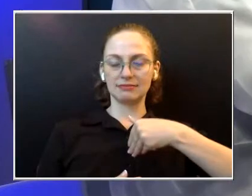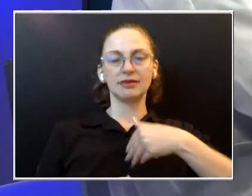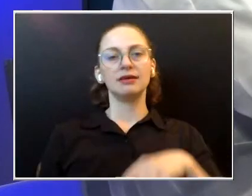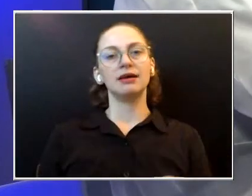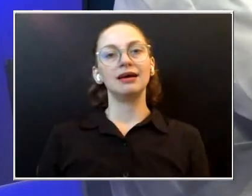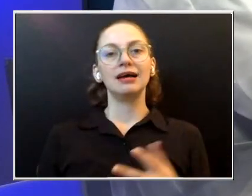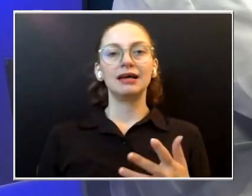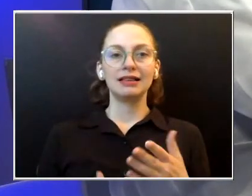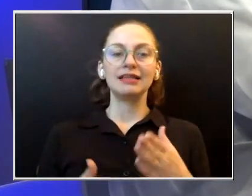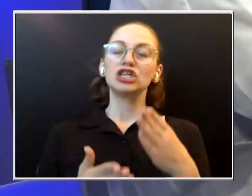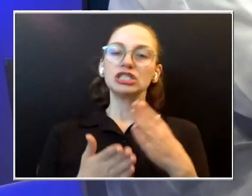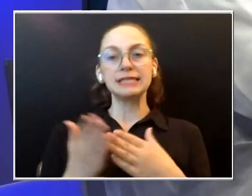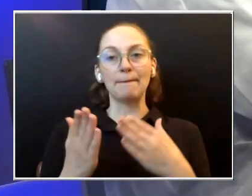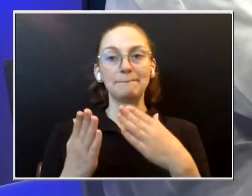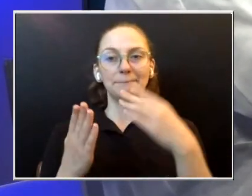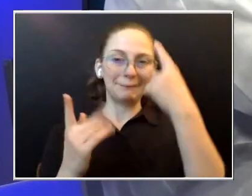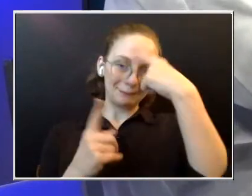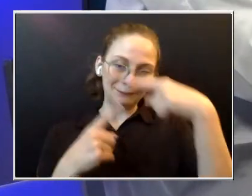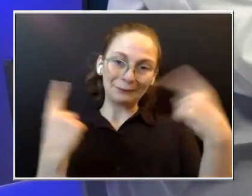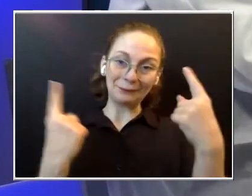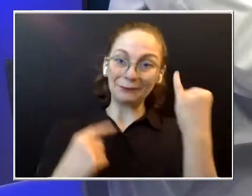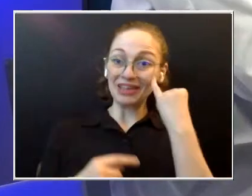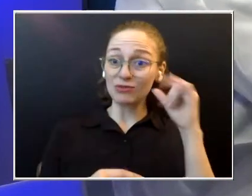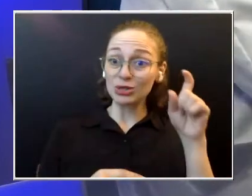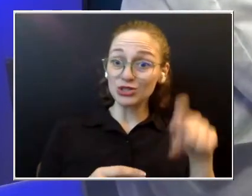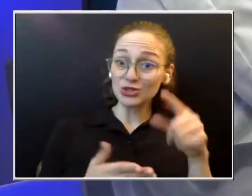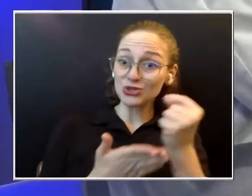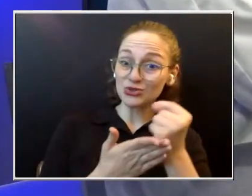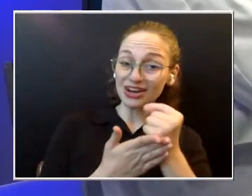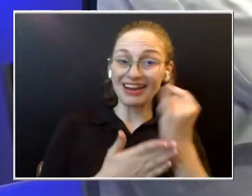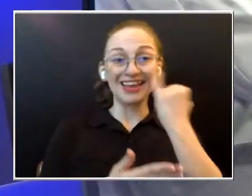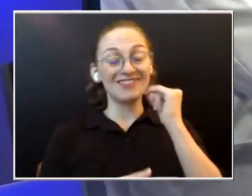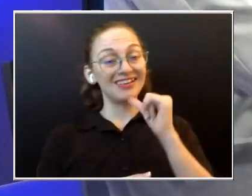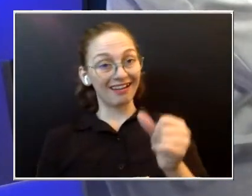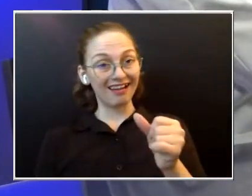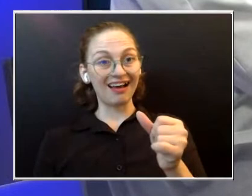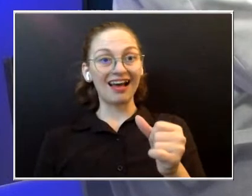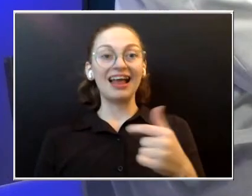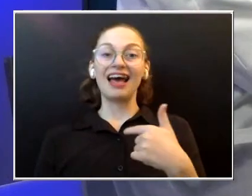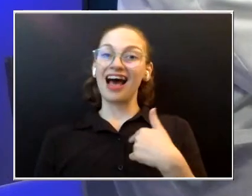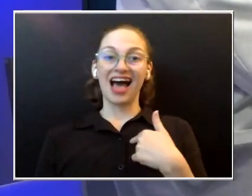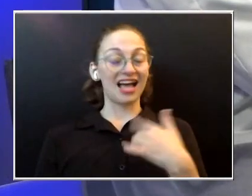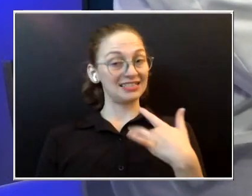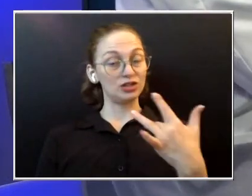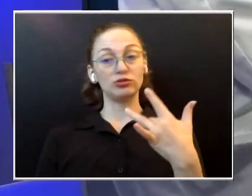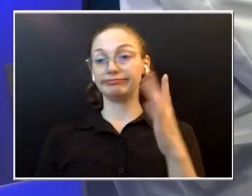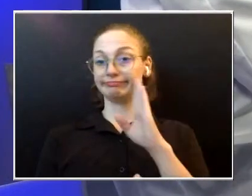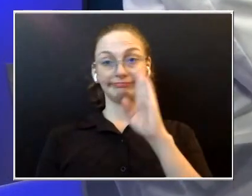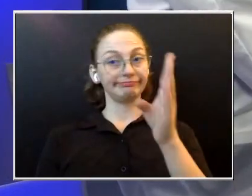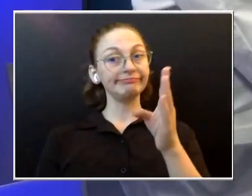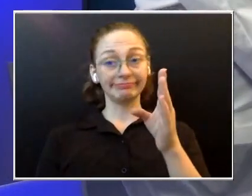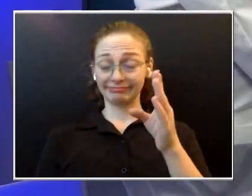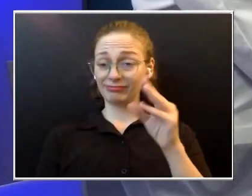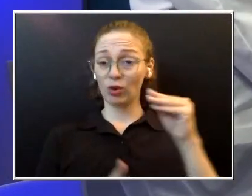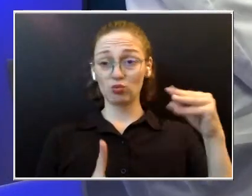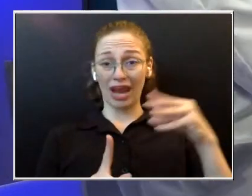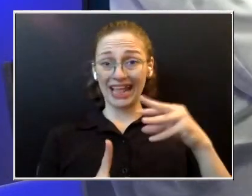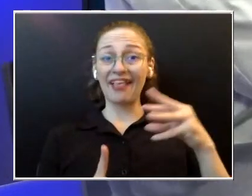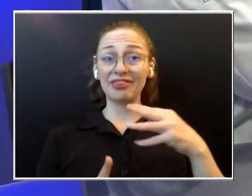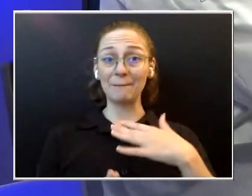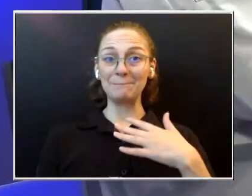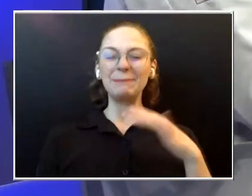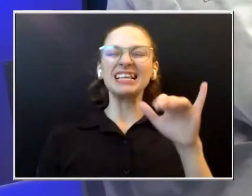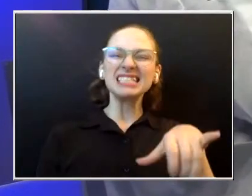a purist, and the trials that looked at lymph node radiation included them, so I tend to radiate them. That's that structure that has this orange kind of circle. Those are where